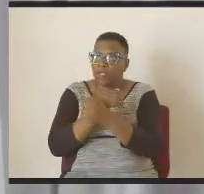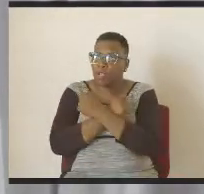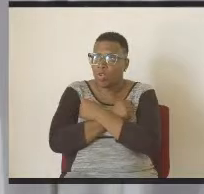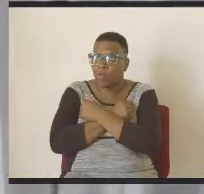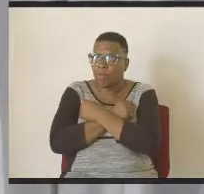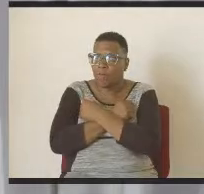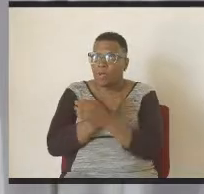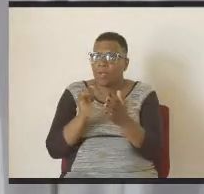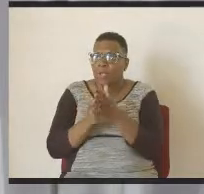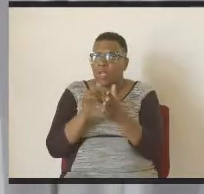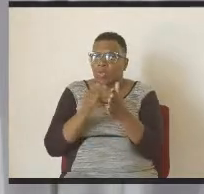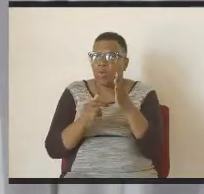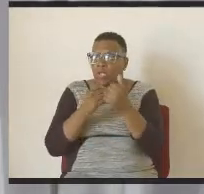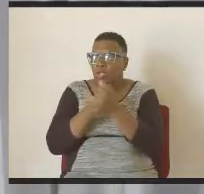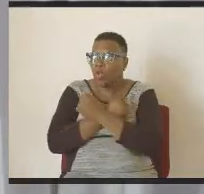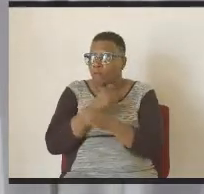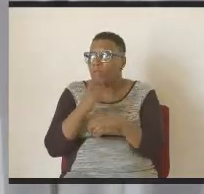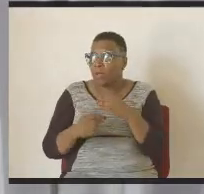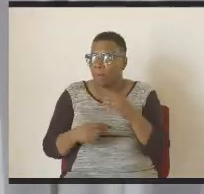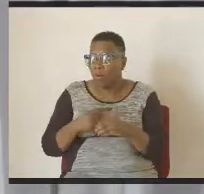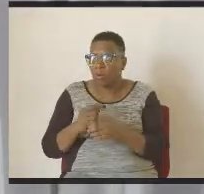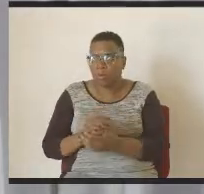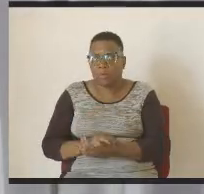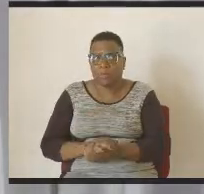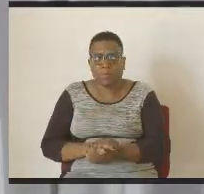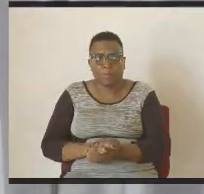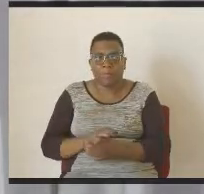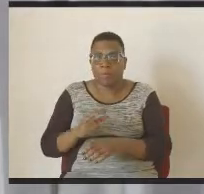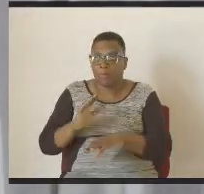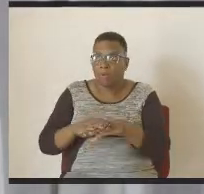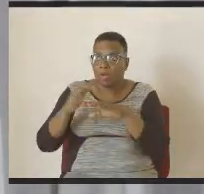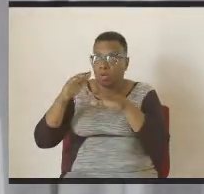is about. Even on the cross,